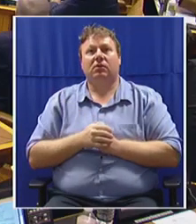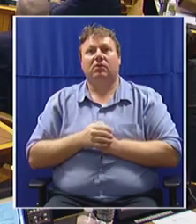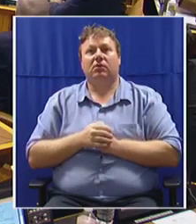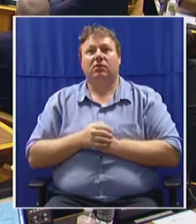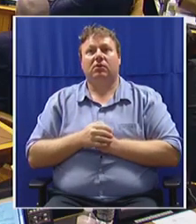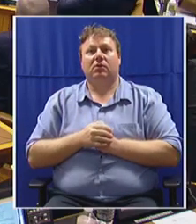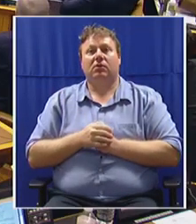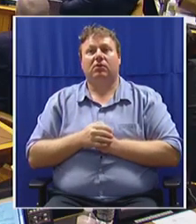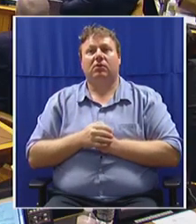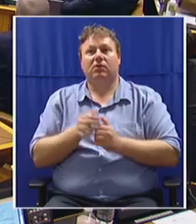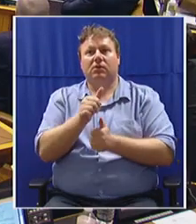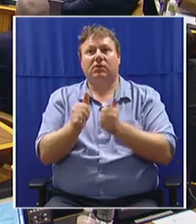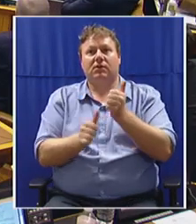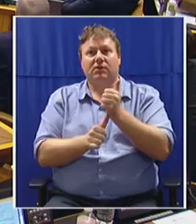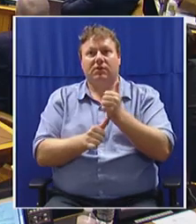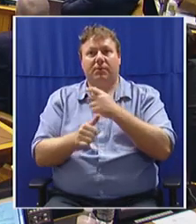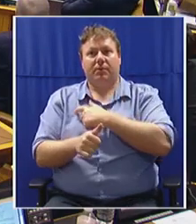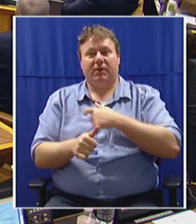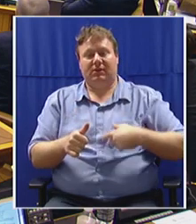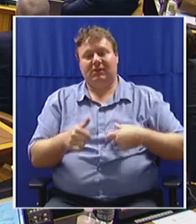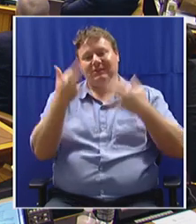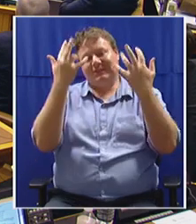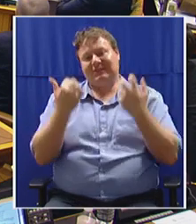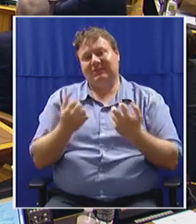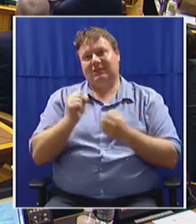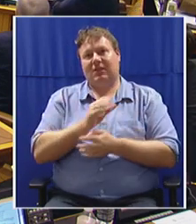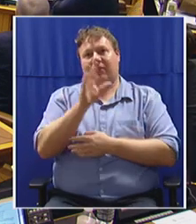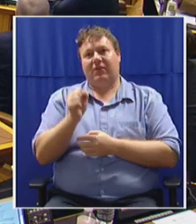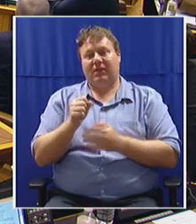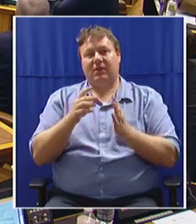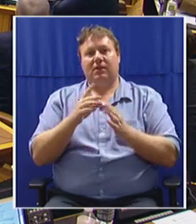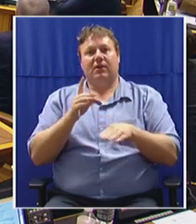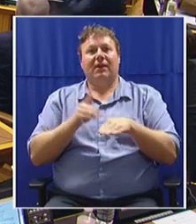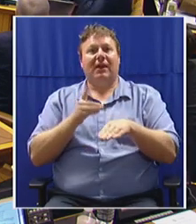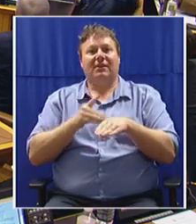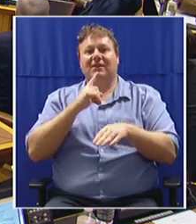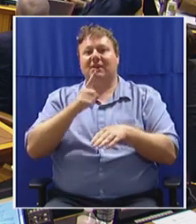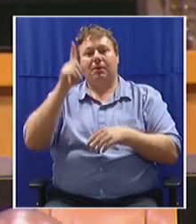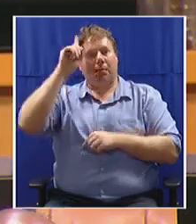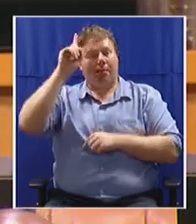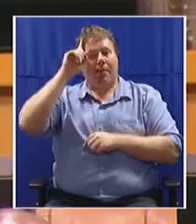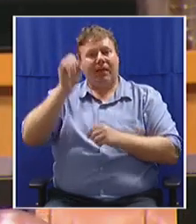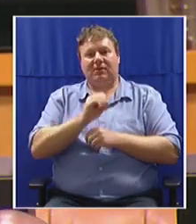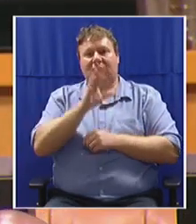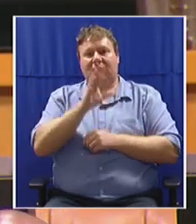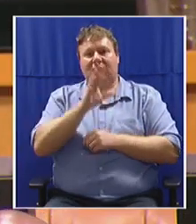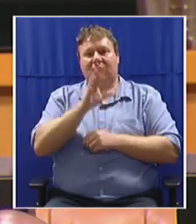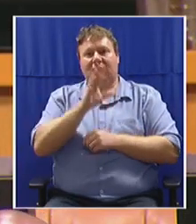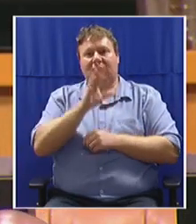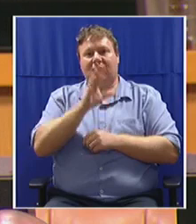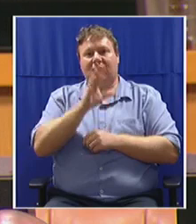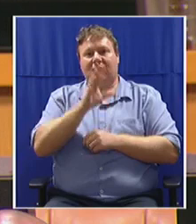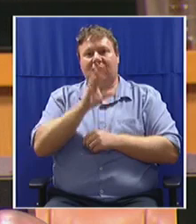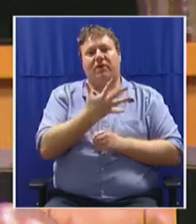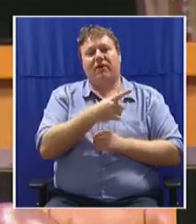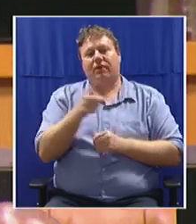Deputy President, Statistics South Africa has released data showing that black South Africans aged between 25 and 34